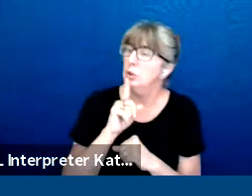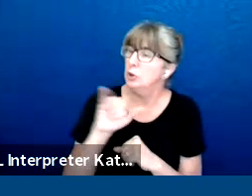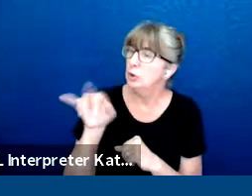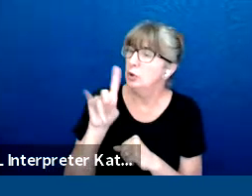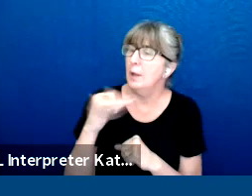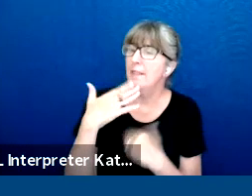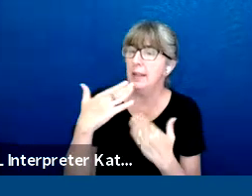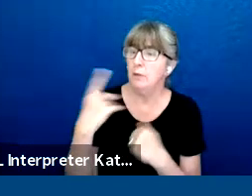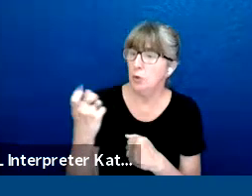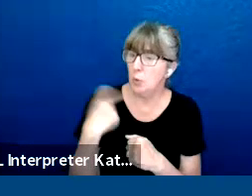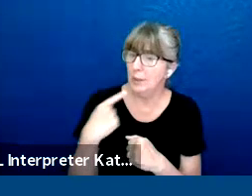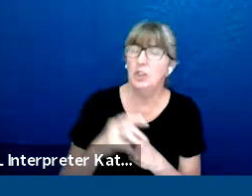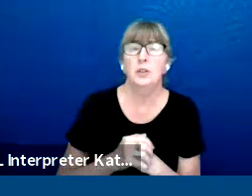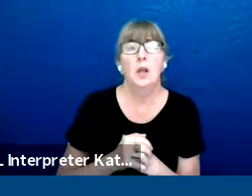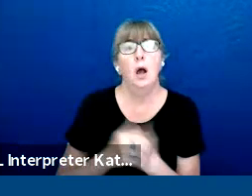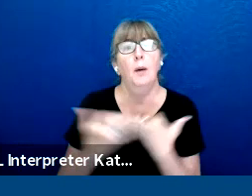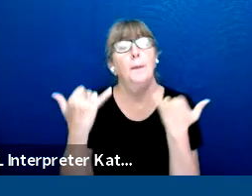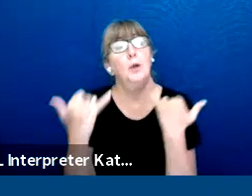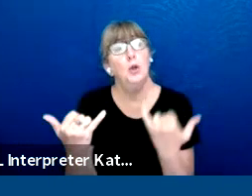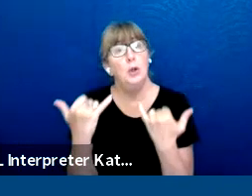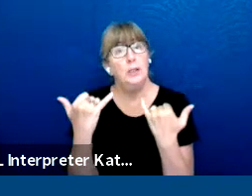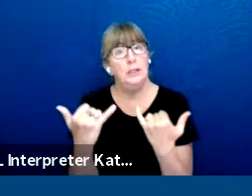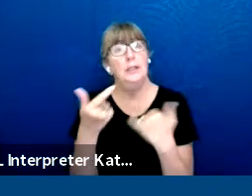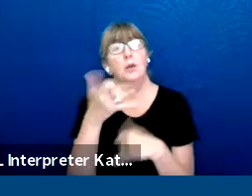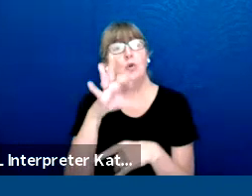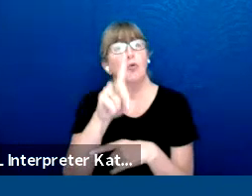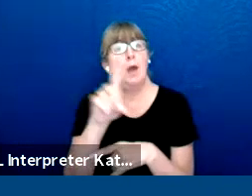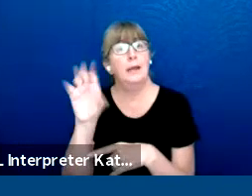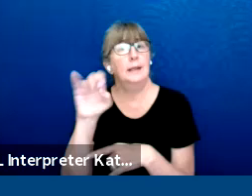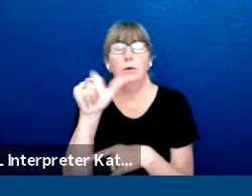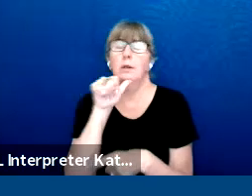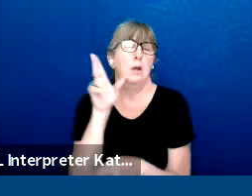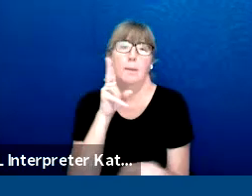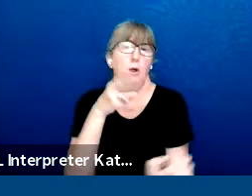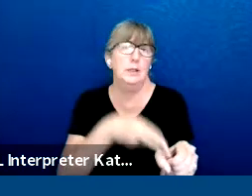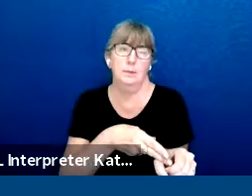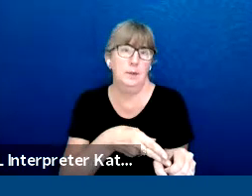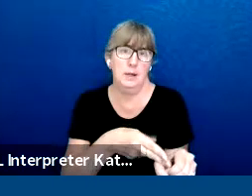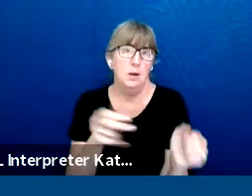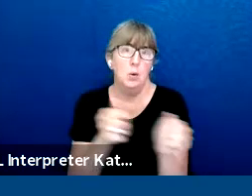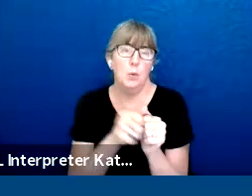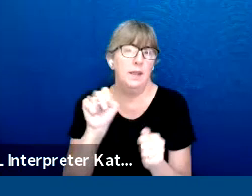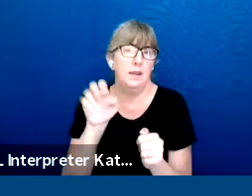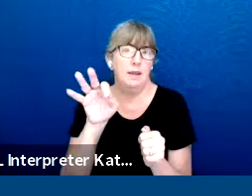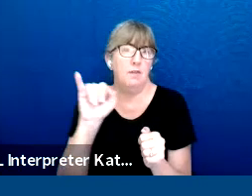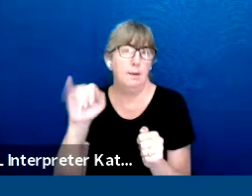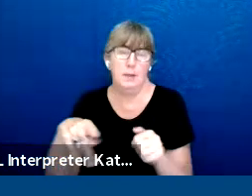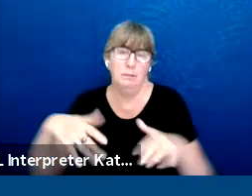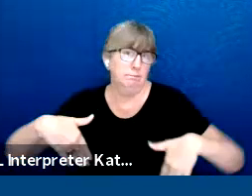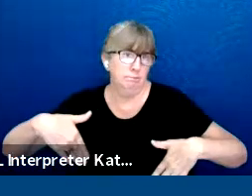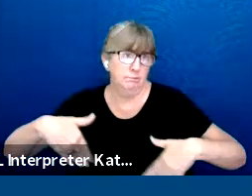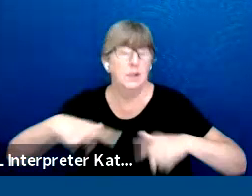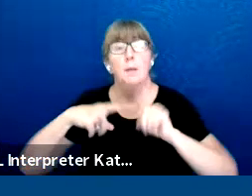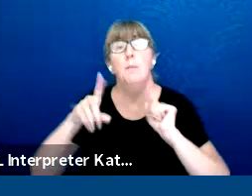question. Currently, Grand County is not a participating community with the NFIP, but their Board